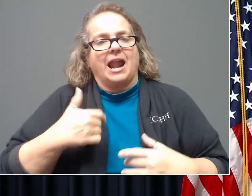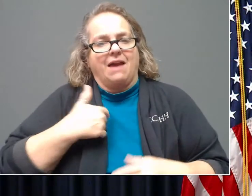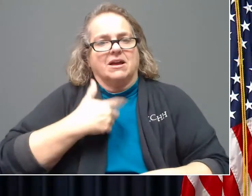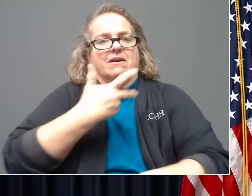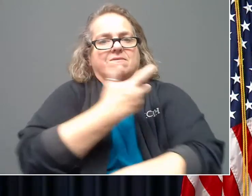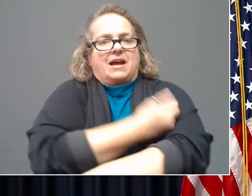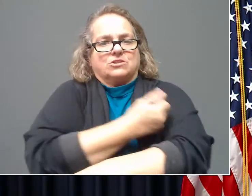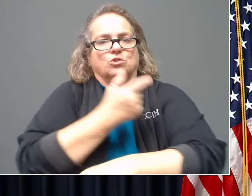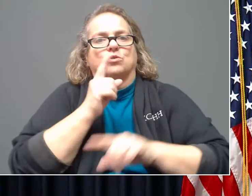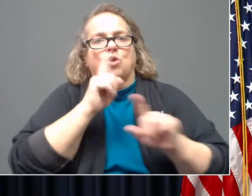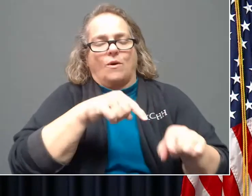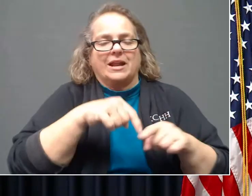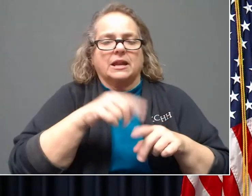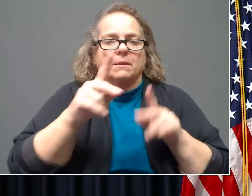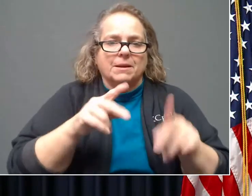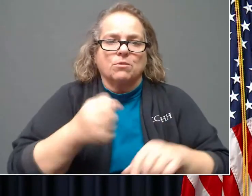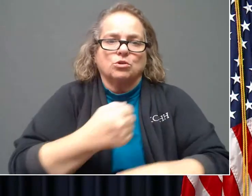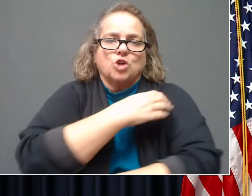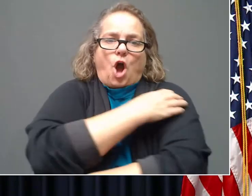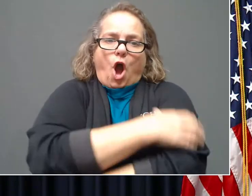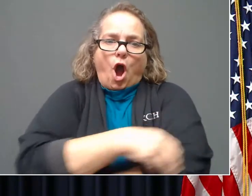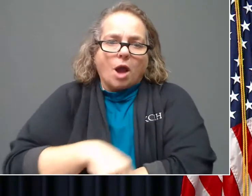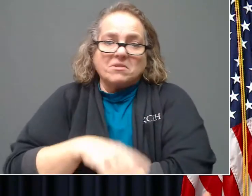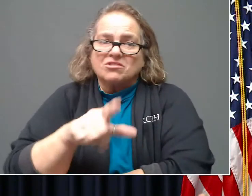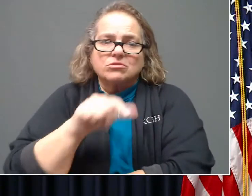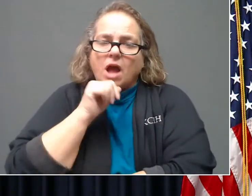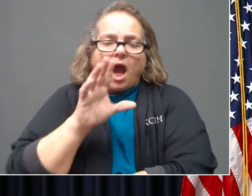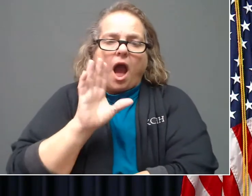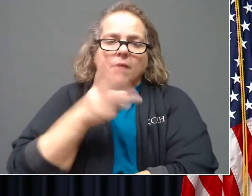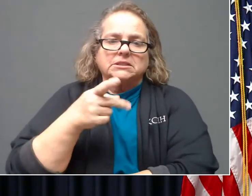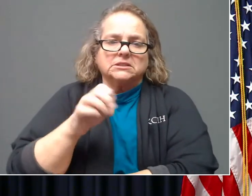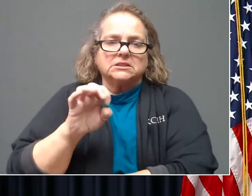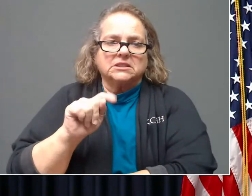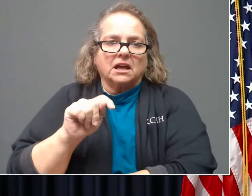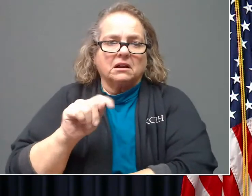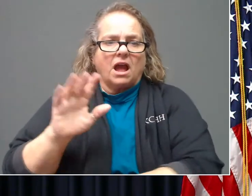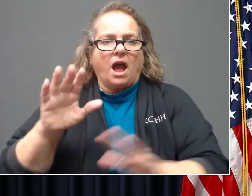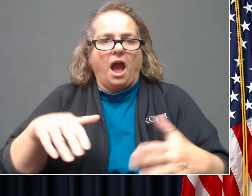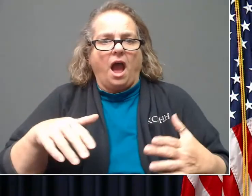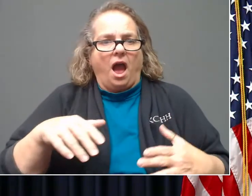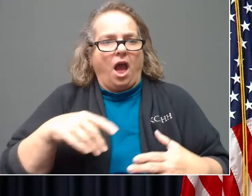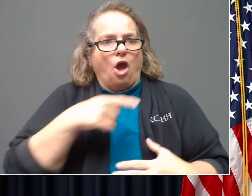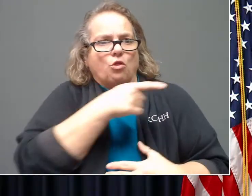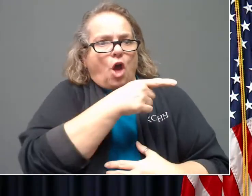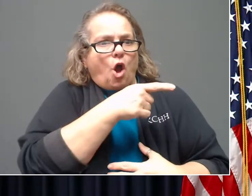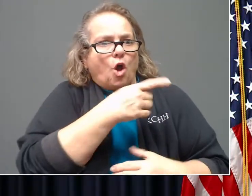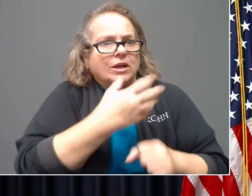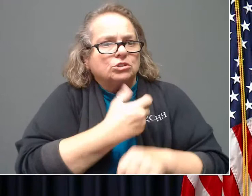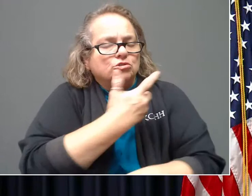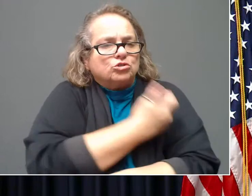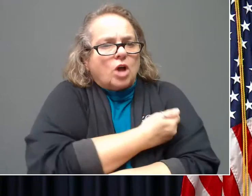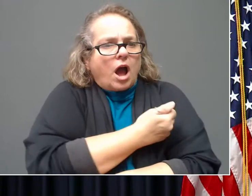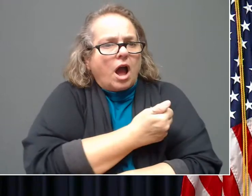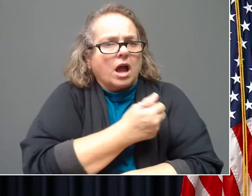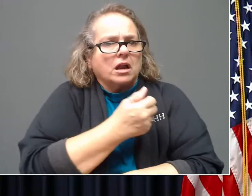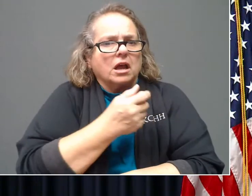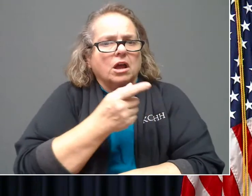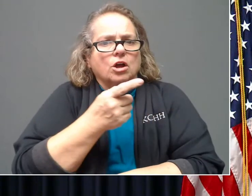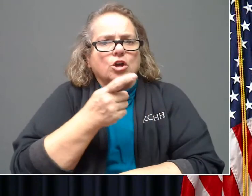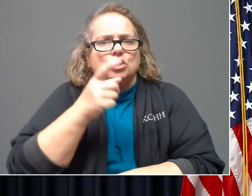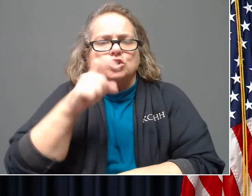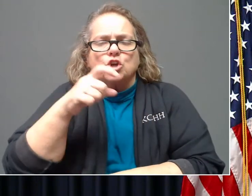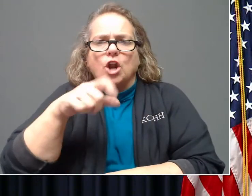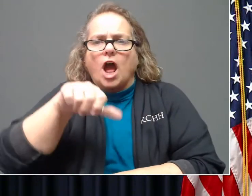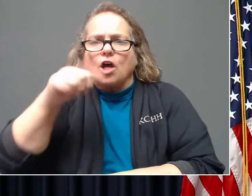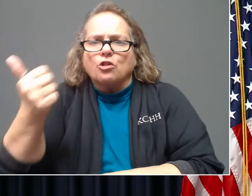arms in the region, and not upset that somebody else may be doing this piece when you were doing the last piece. We really need to be